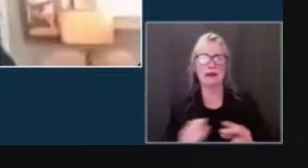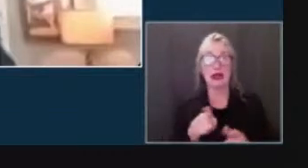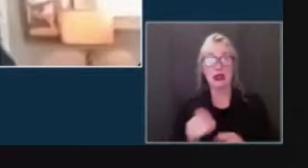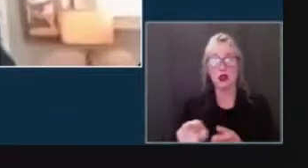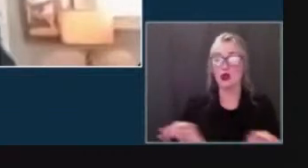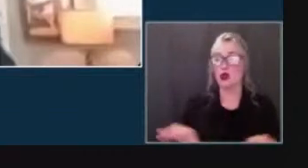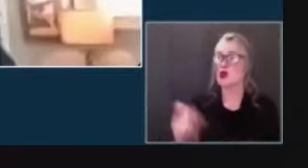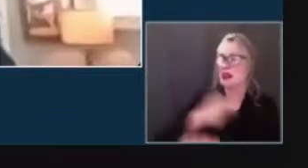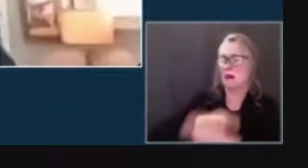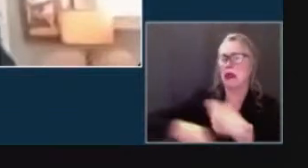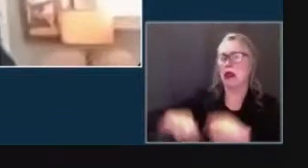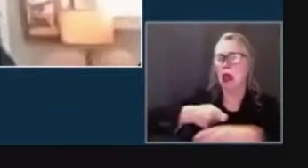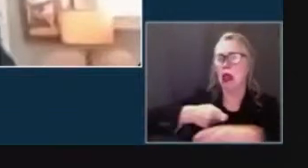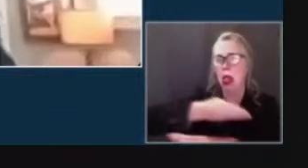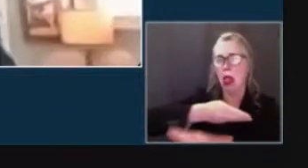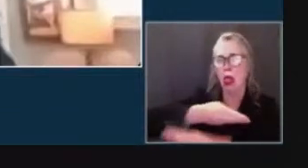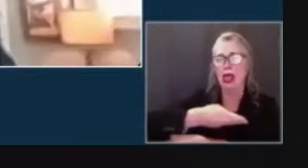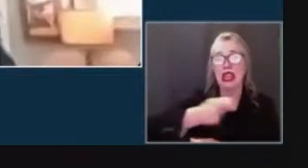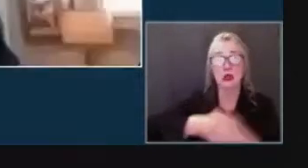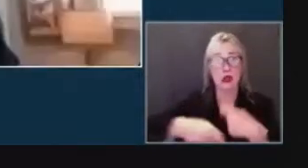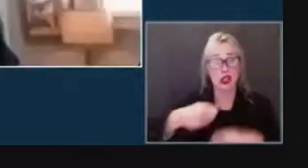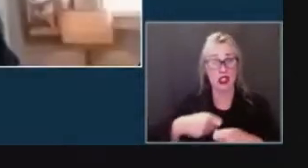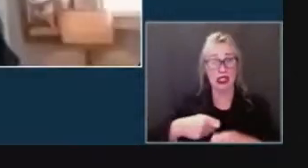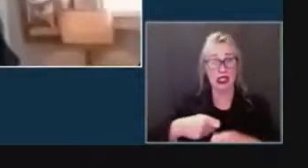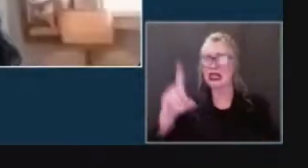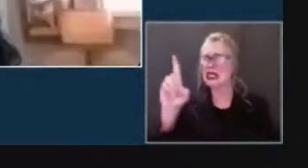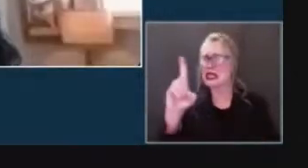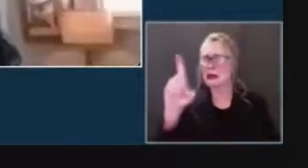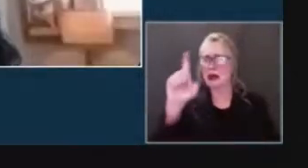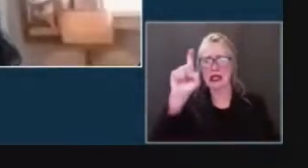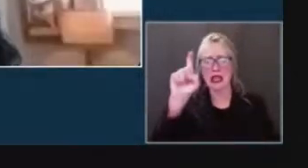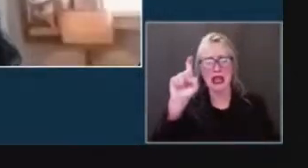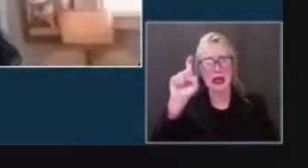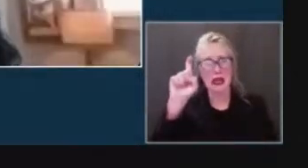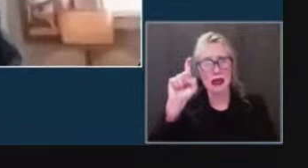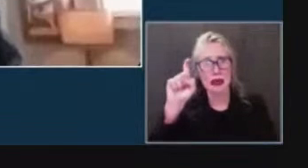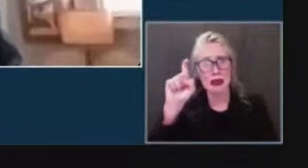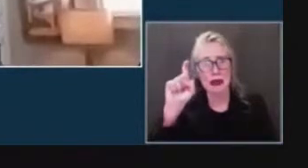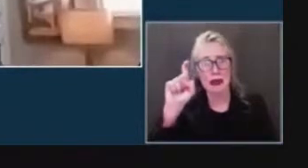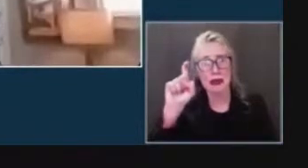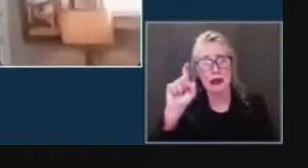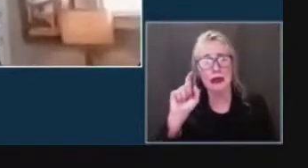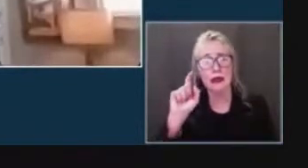the contrary, electing Democrats only means that if